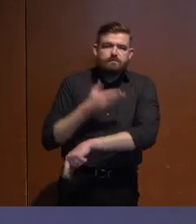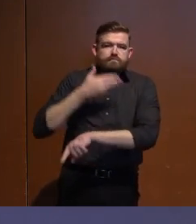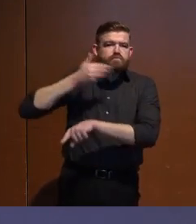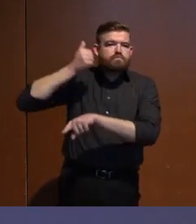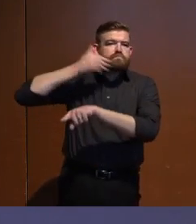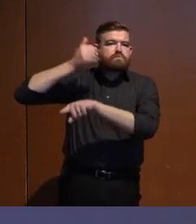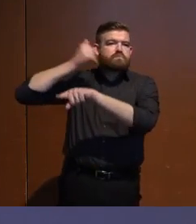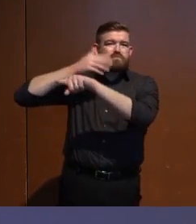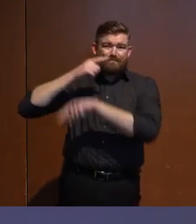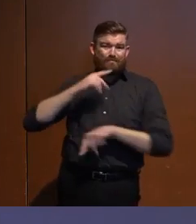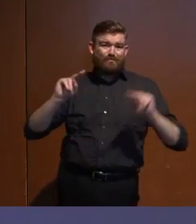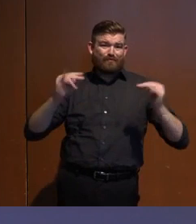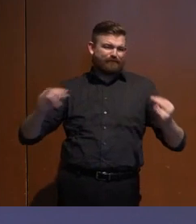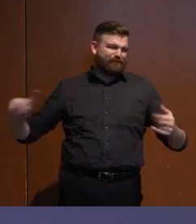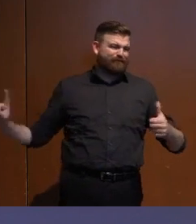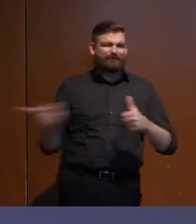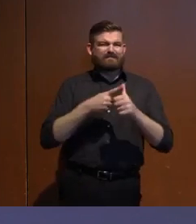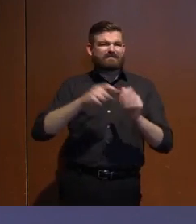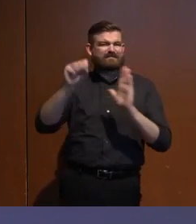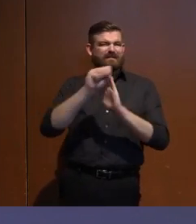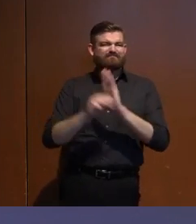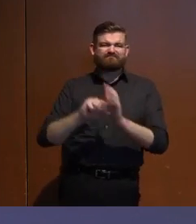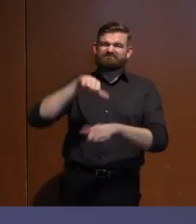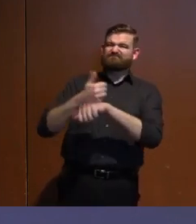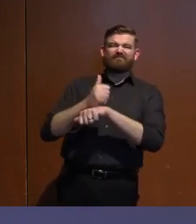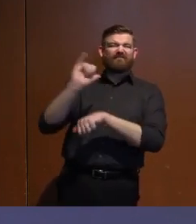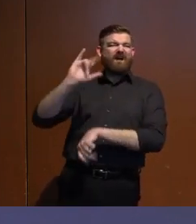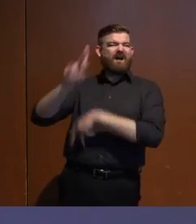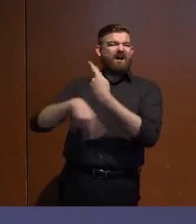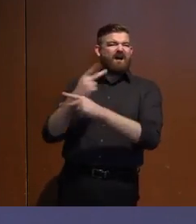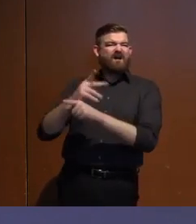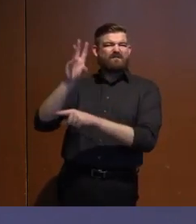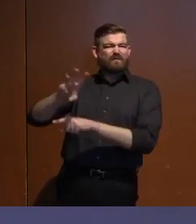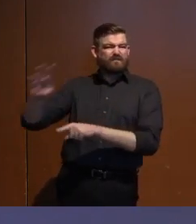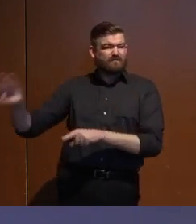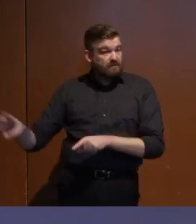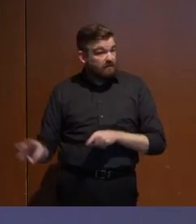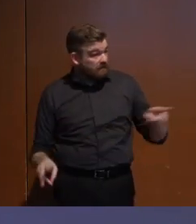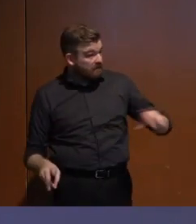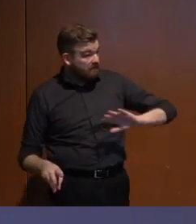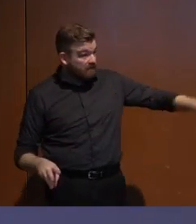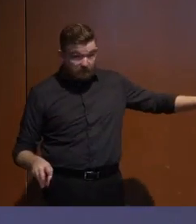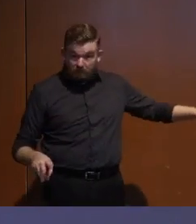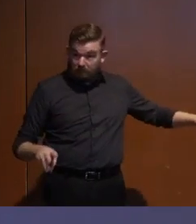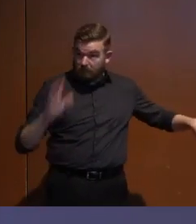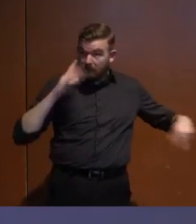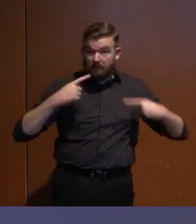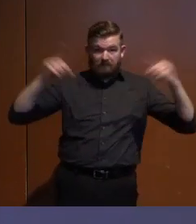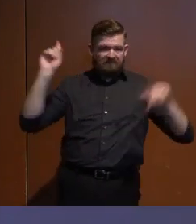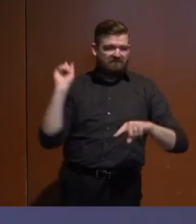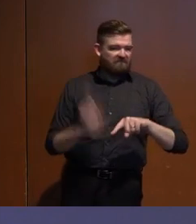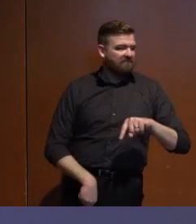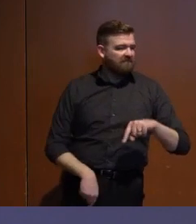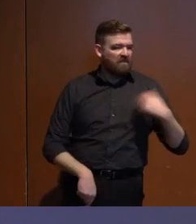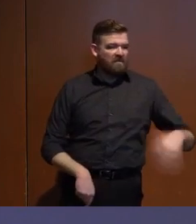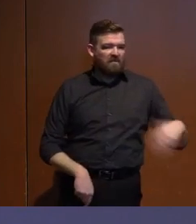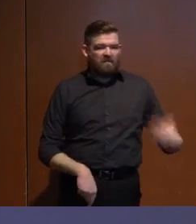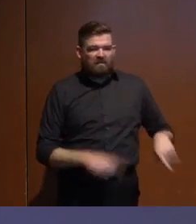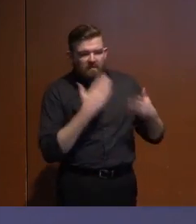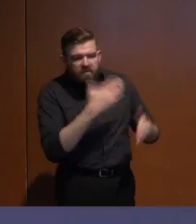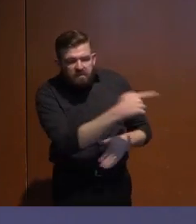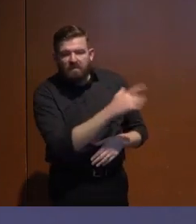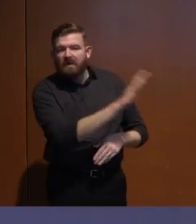to establish this, and we wouldn't have been able to do so without Beth, without your work, and without your team's help. This is a great first